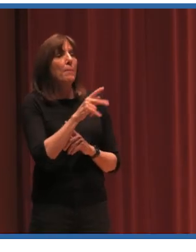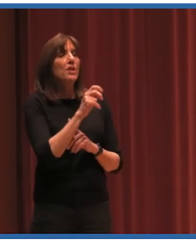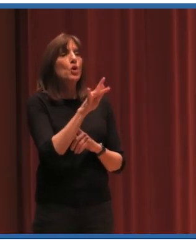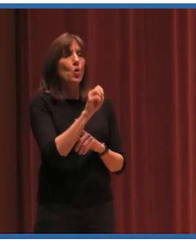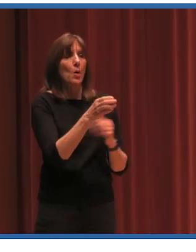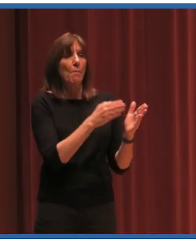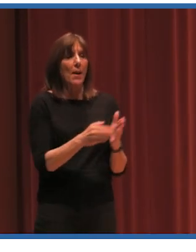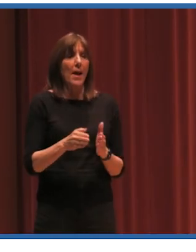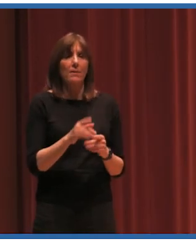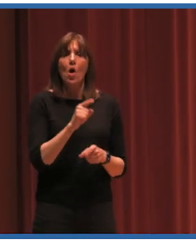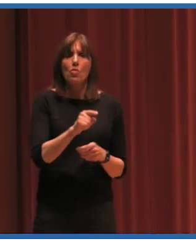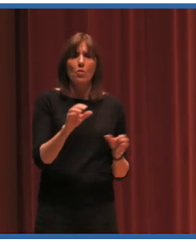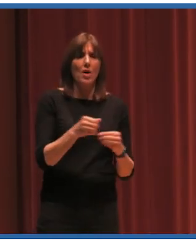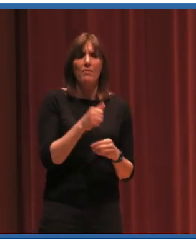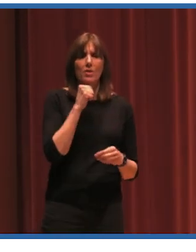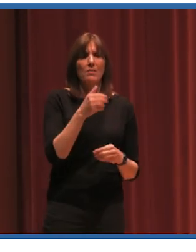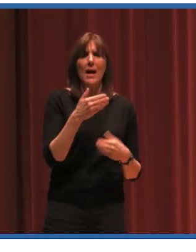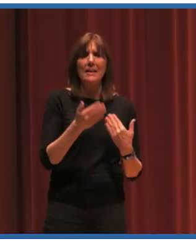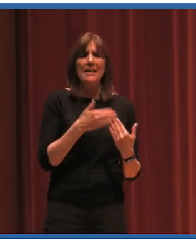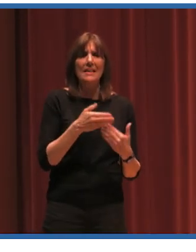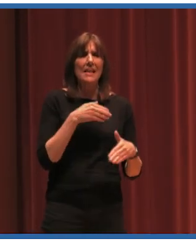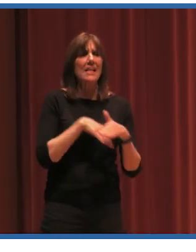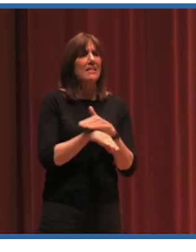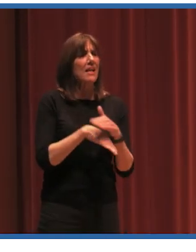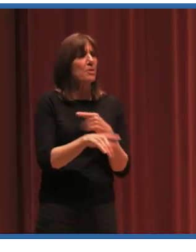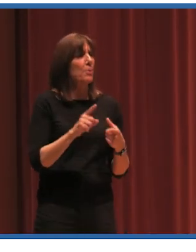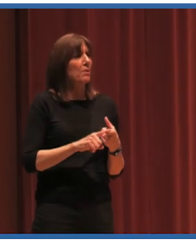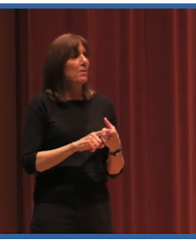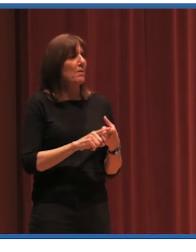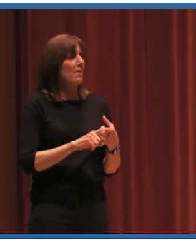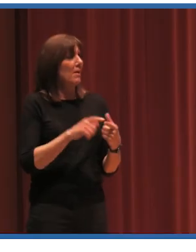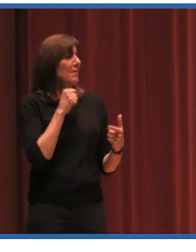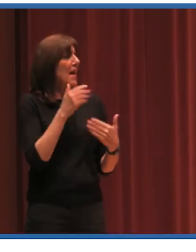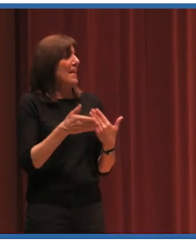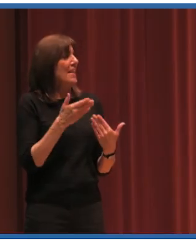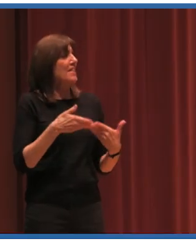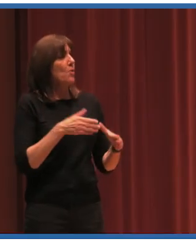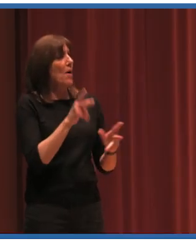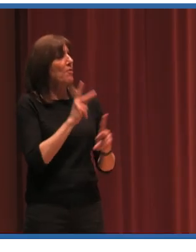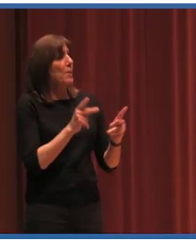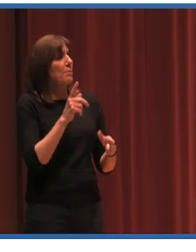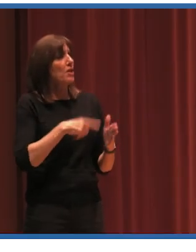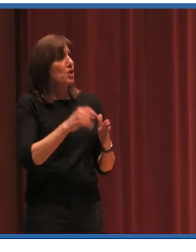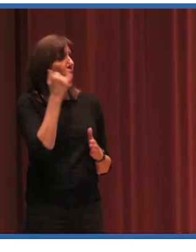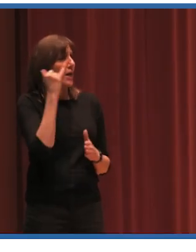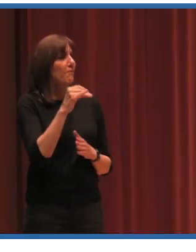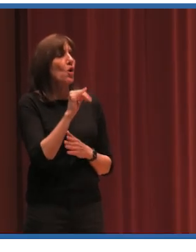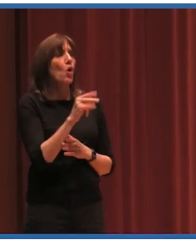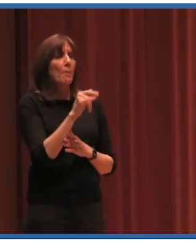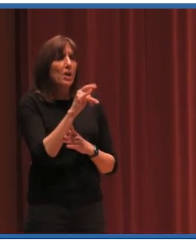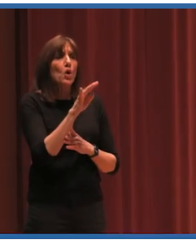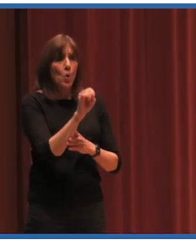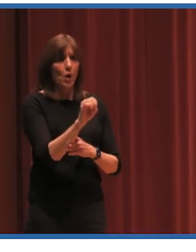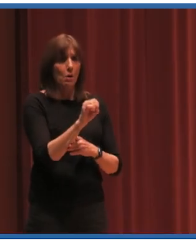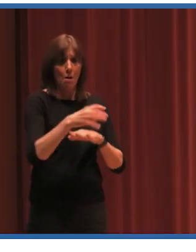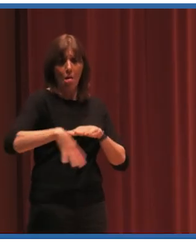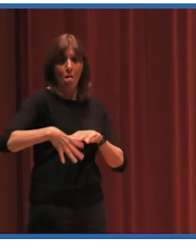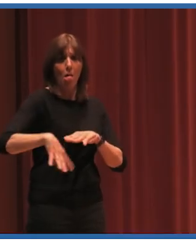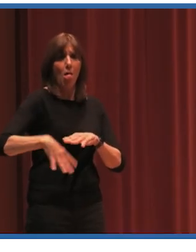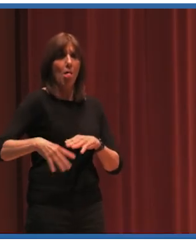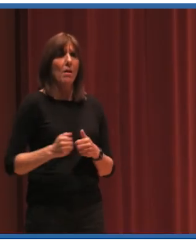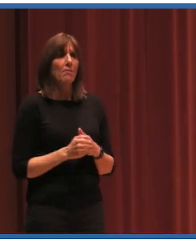easily accessible to the public, and there's not really an easy way for people to check whether this manure from